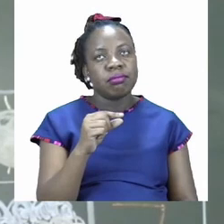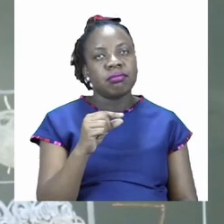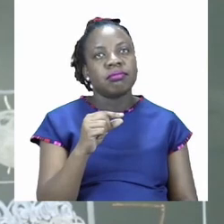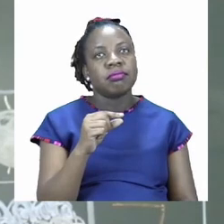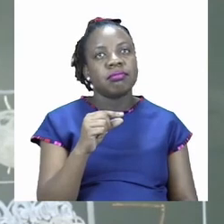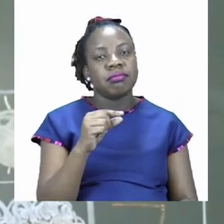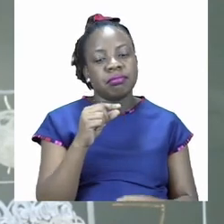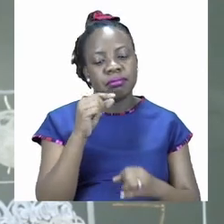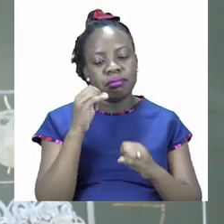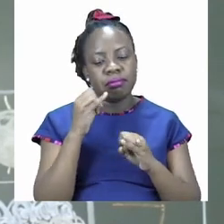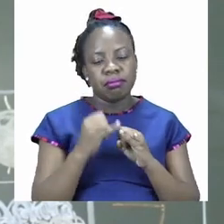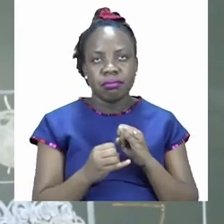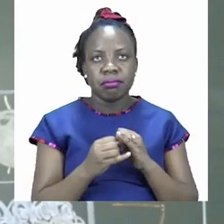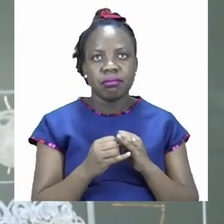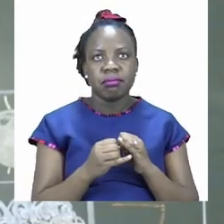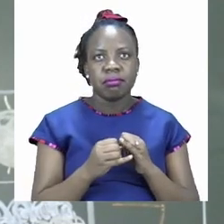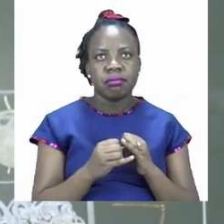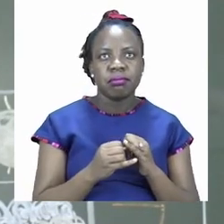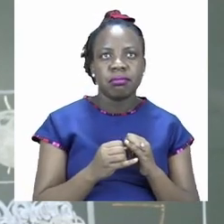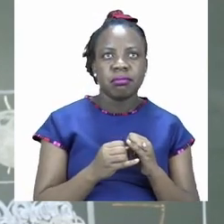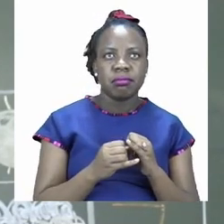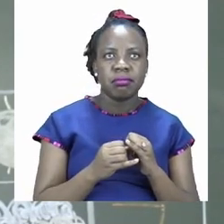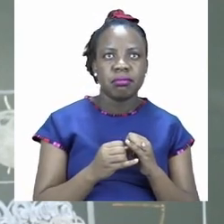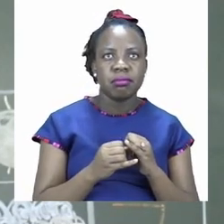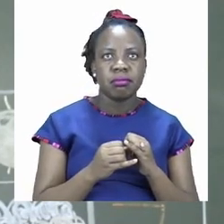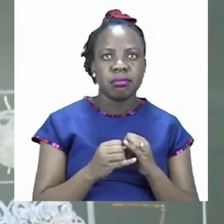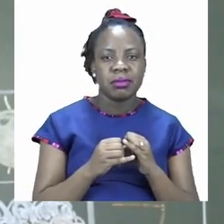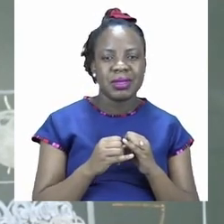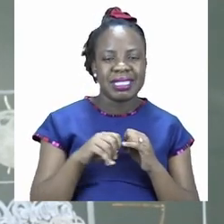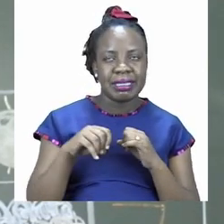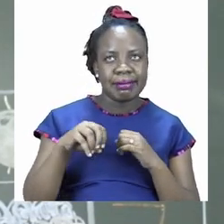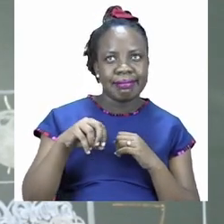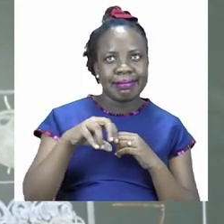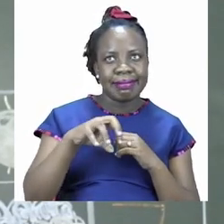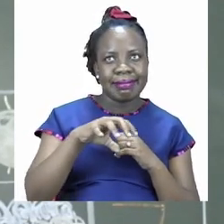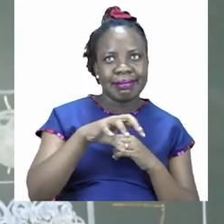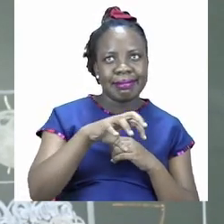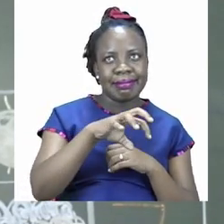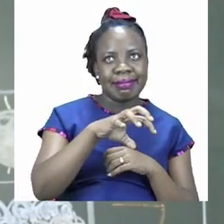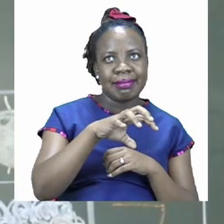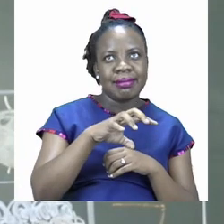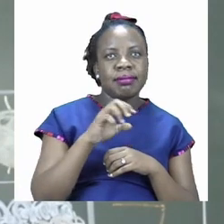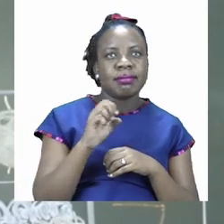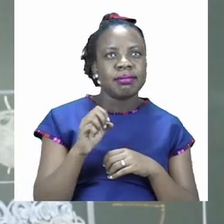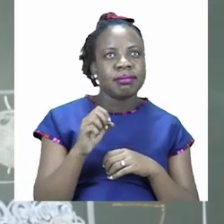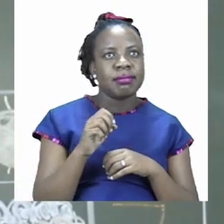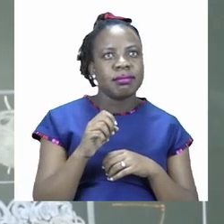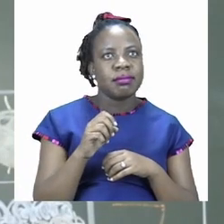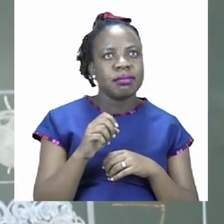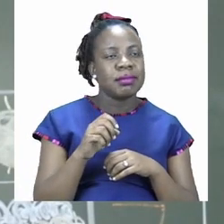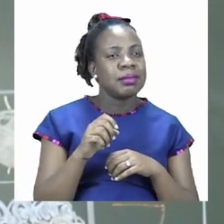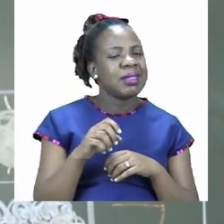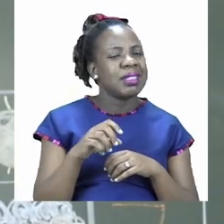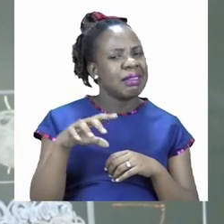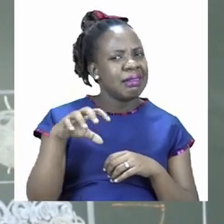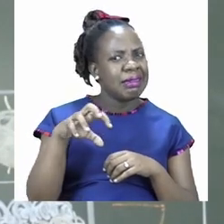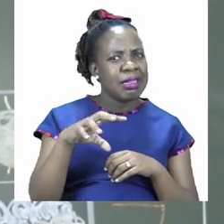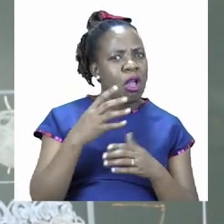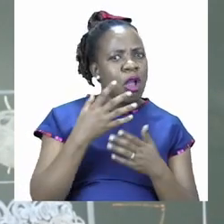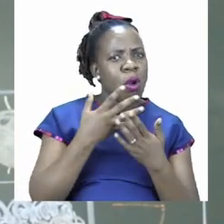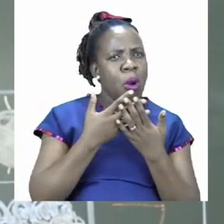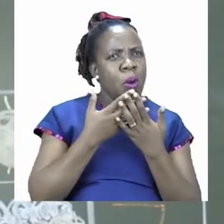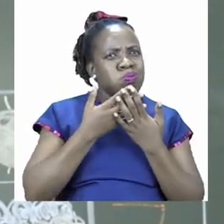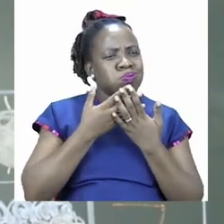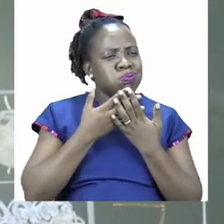The last item that we can see is an insect. Now insects in general don't weigh that much. They are